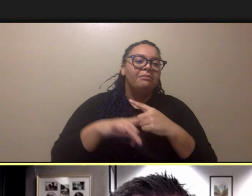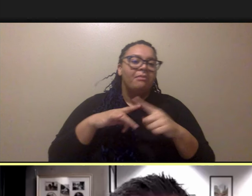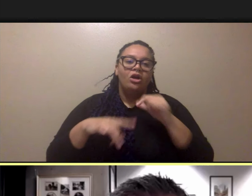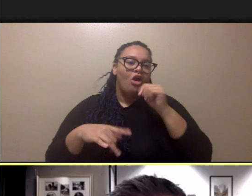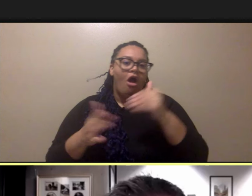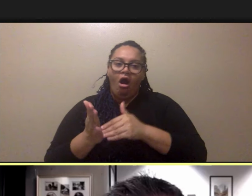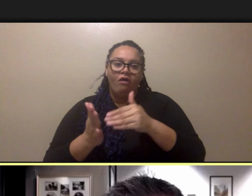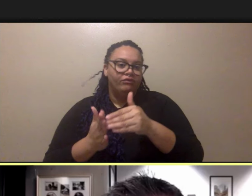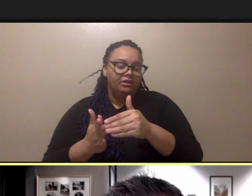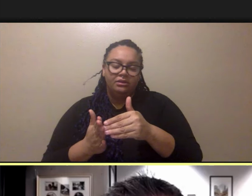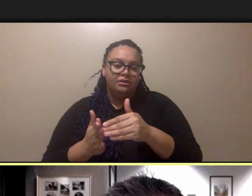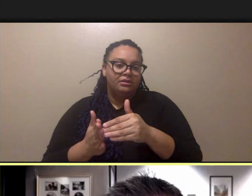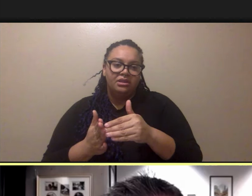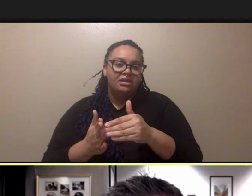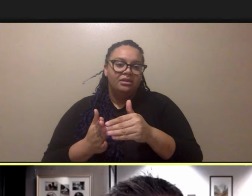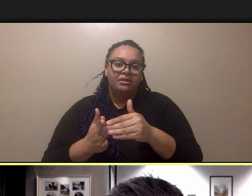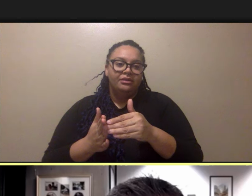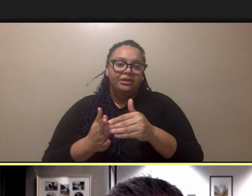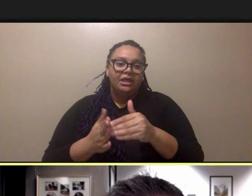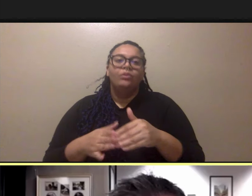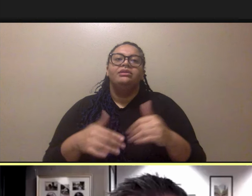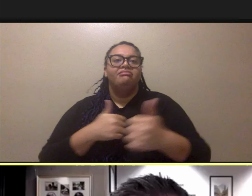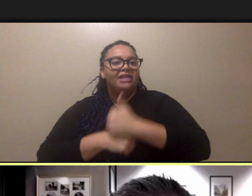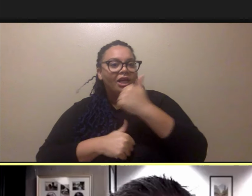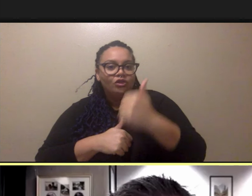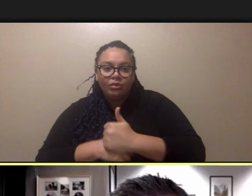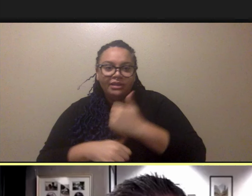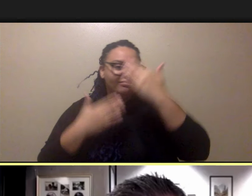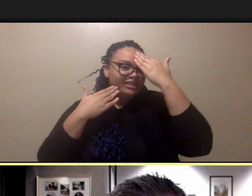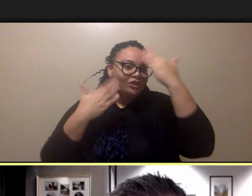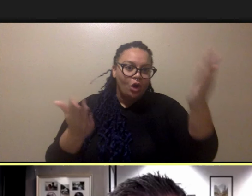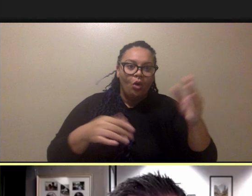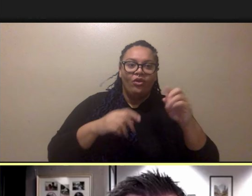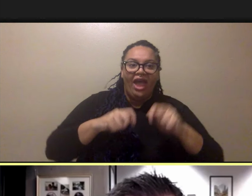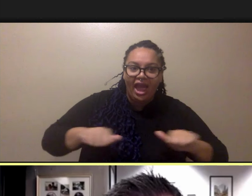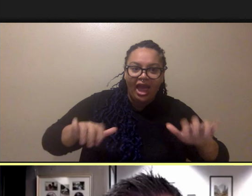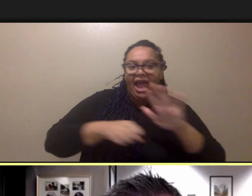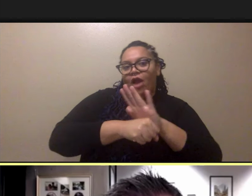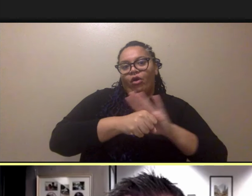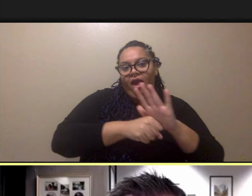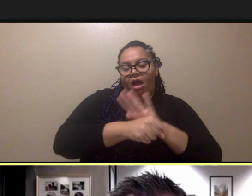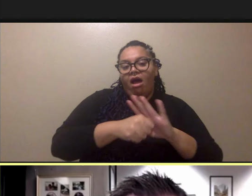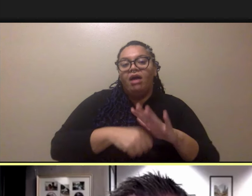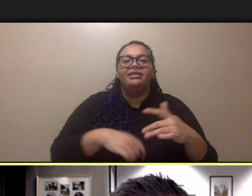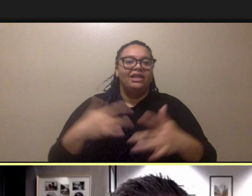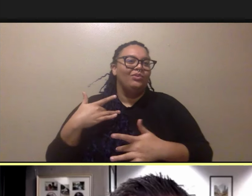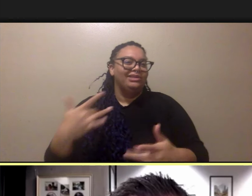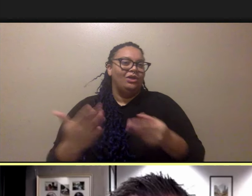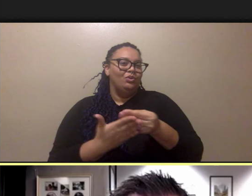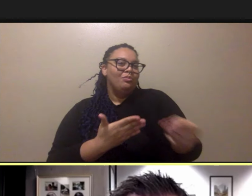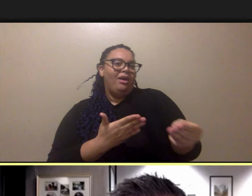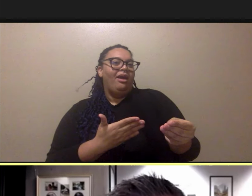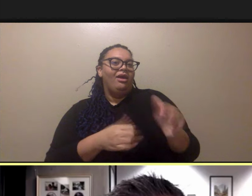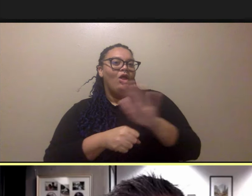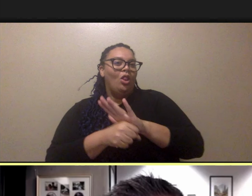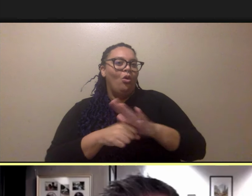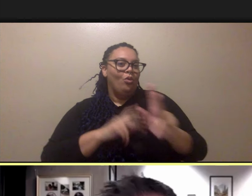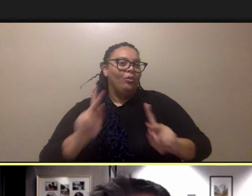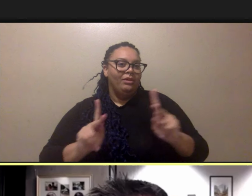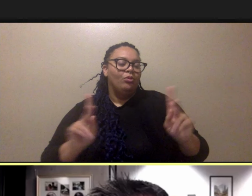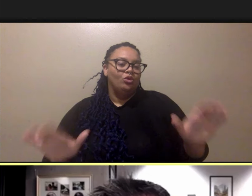often. Those it was dangerous, and they didn't know the territory. They would usually pay locals to do that for